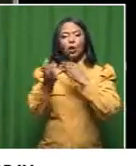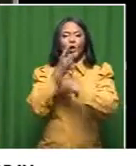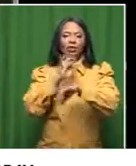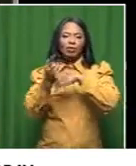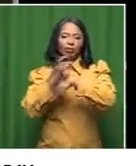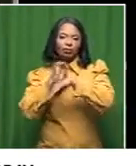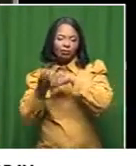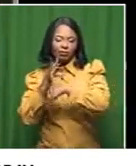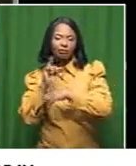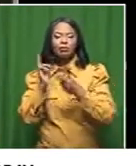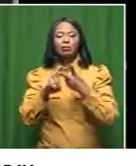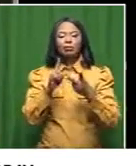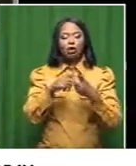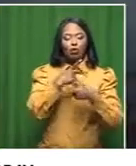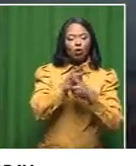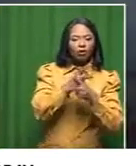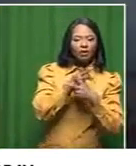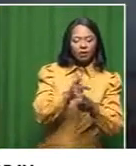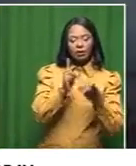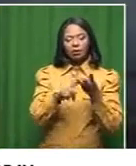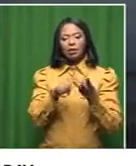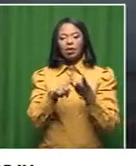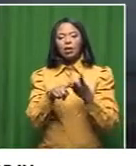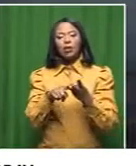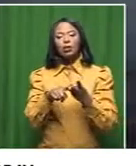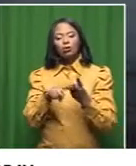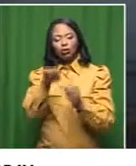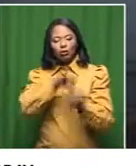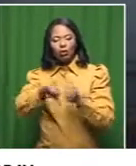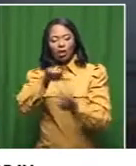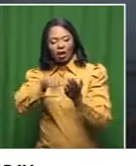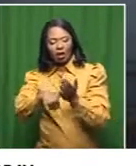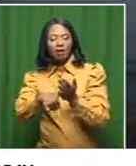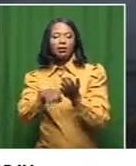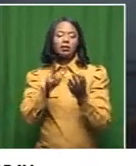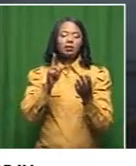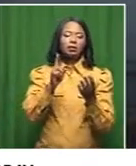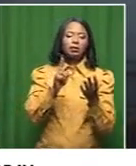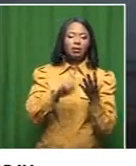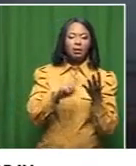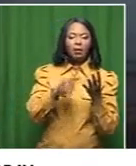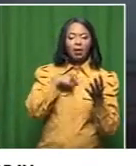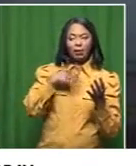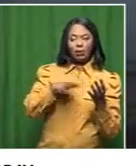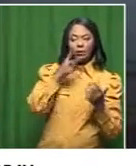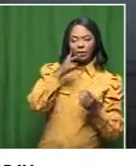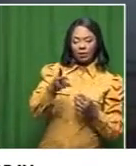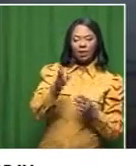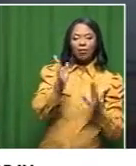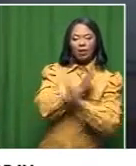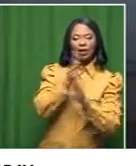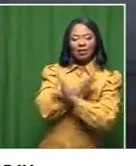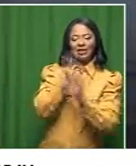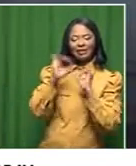debt, reducing reliance on social grants. But I think what I'd like to see as someone in the private sector